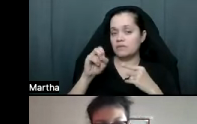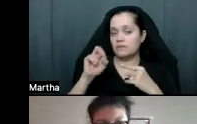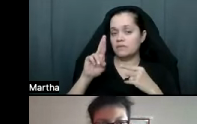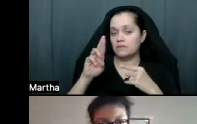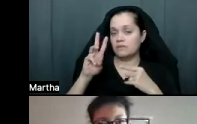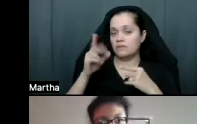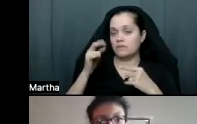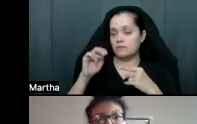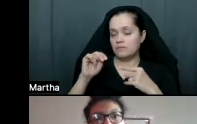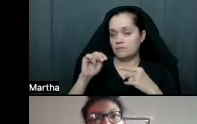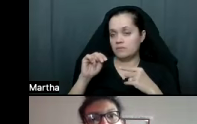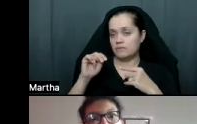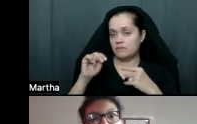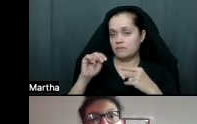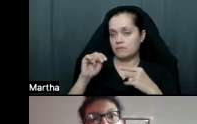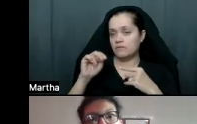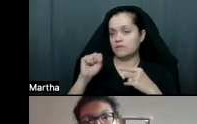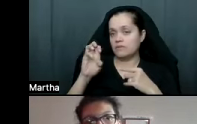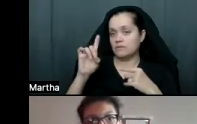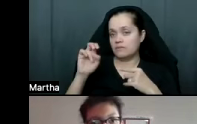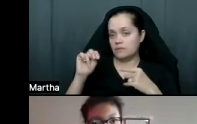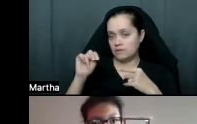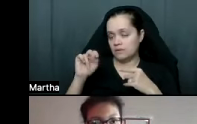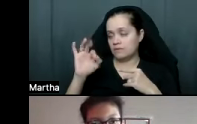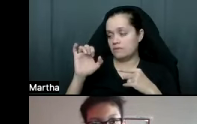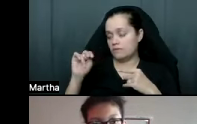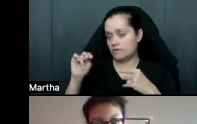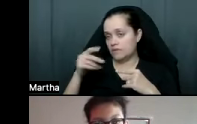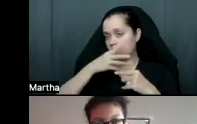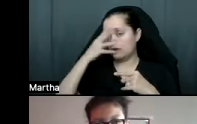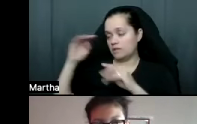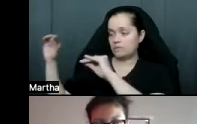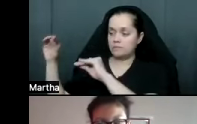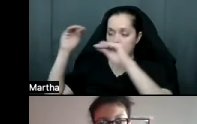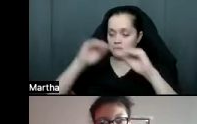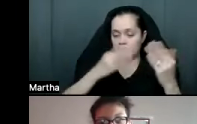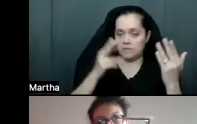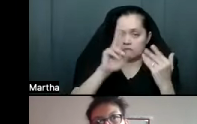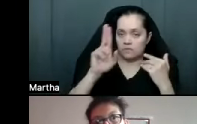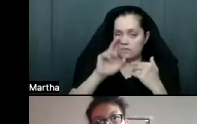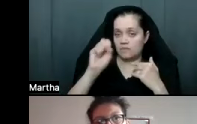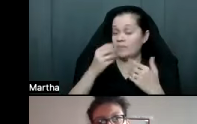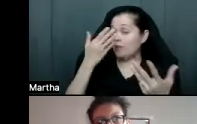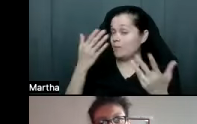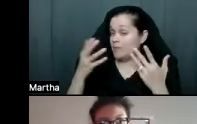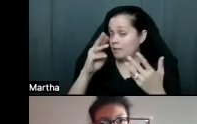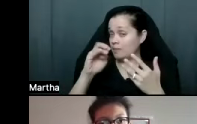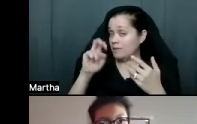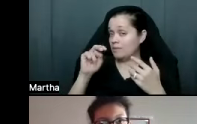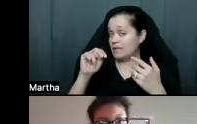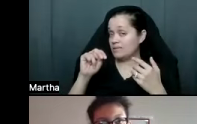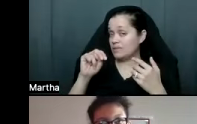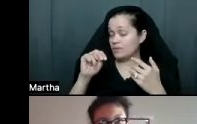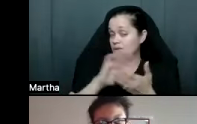Finn migrated to the United States, perhaps Minnesota, because of